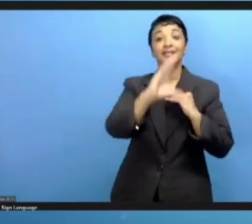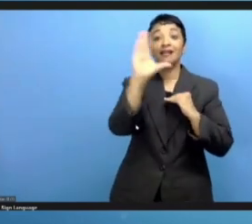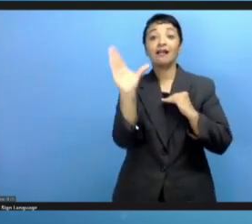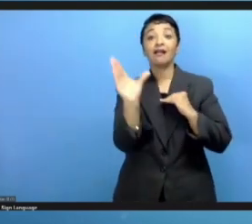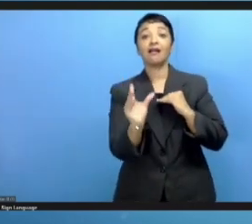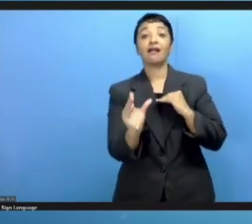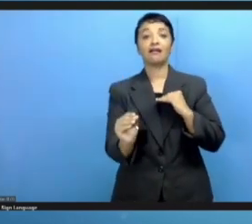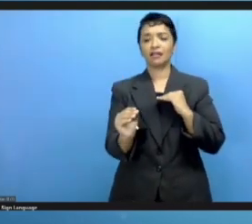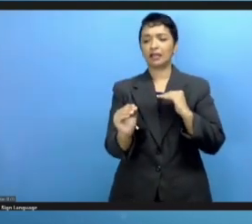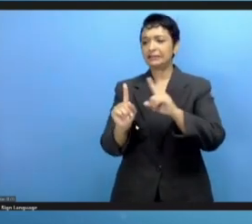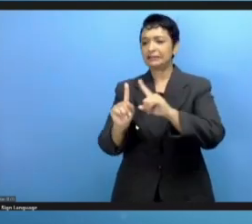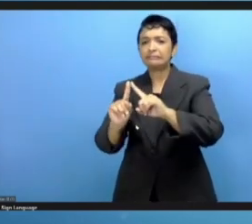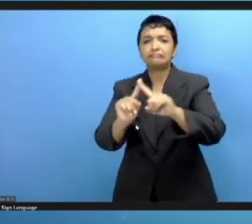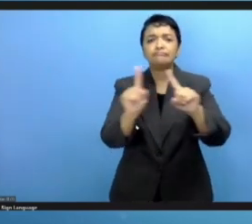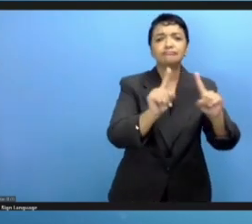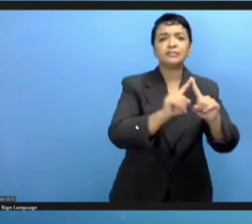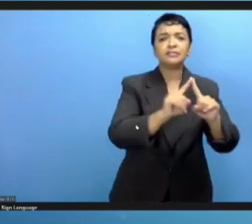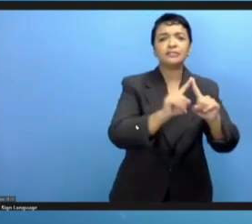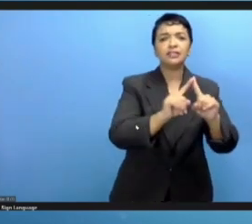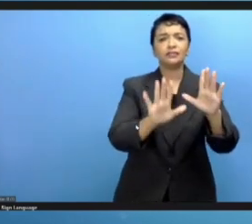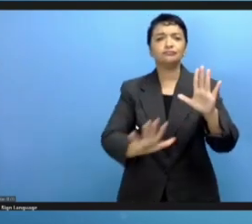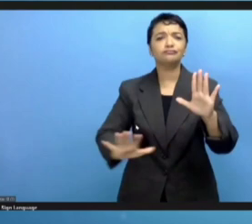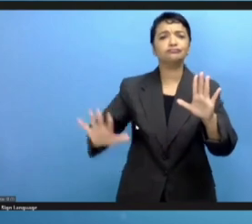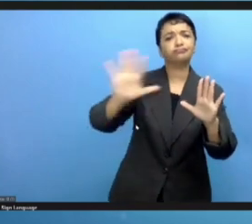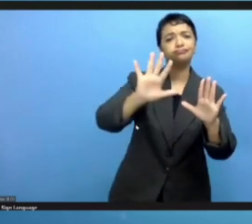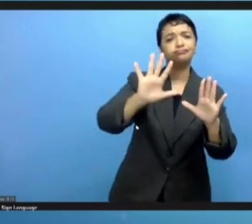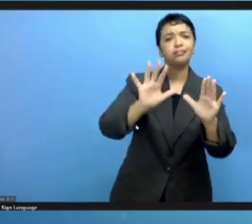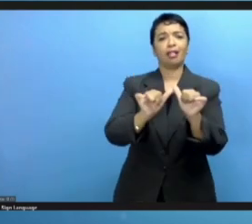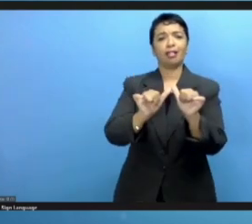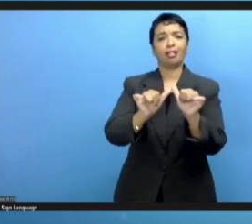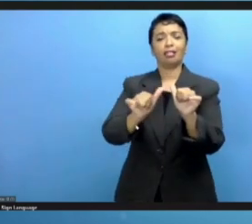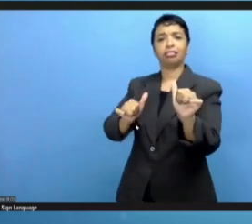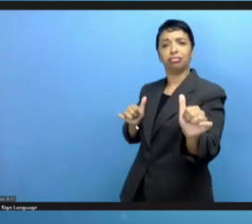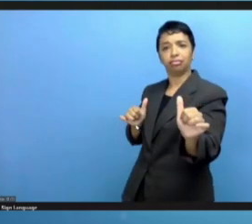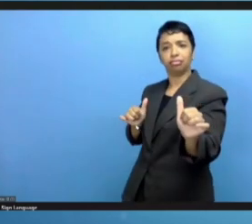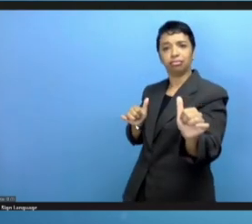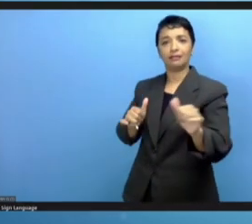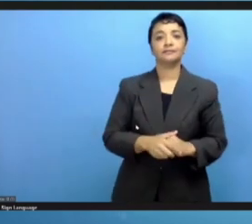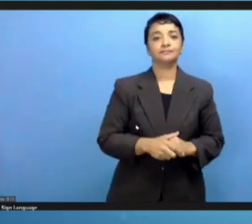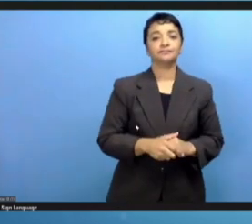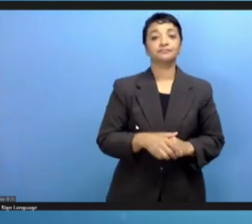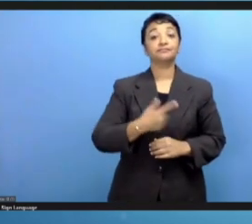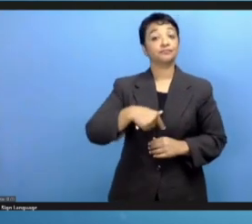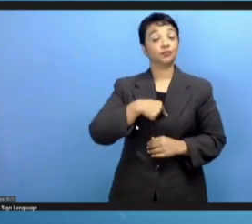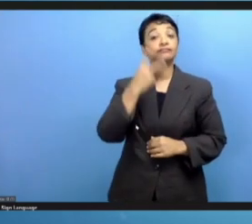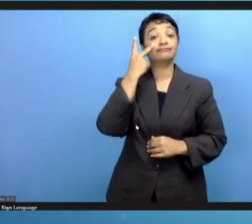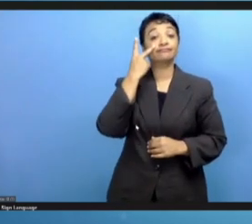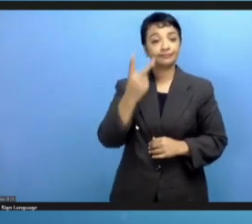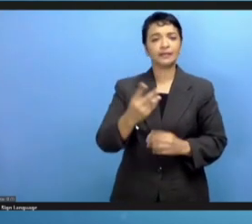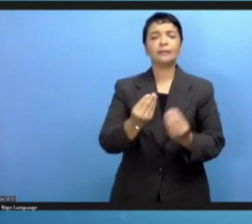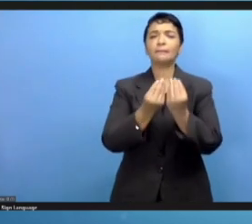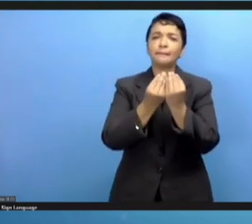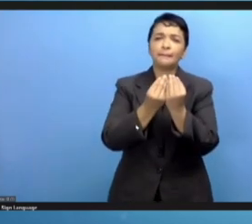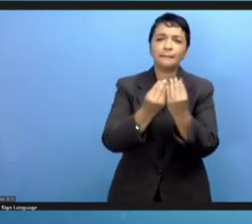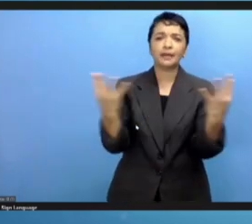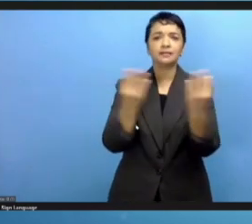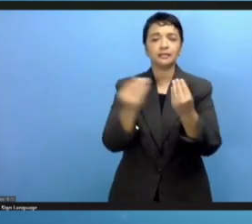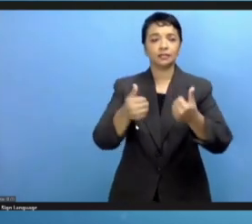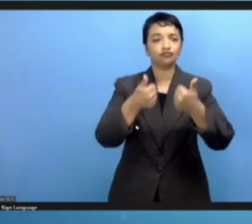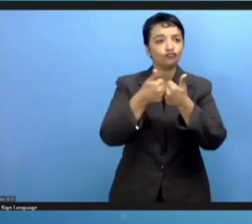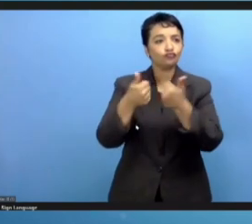realm. While there are many advantages to this, undoubtedly, plenty of challenges confront and await